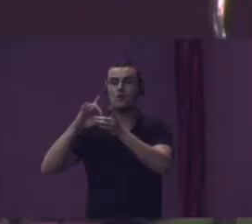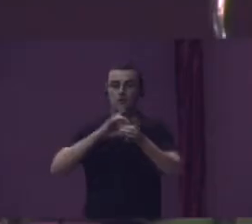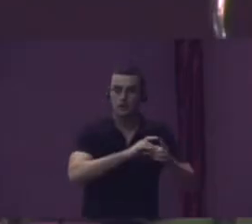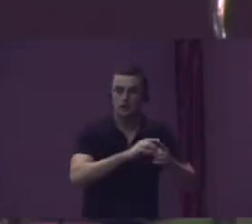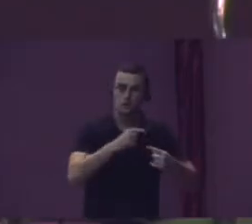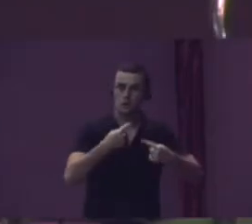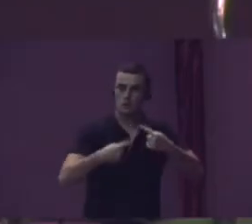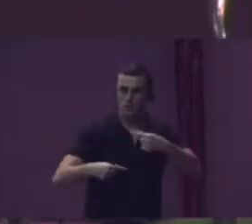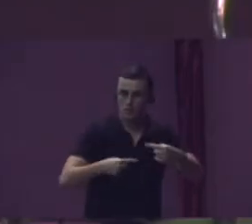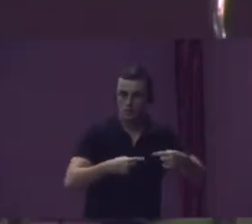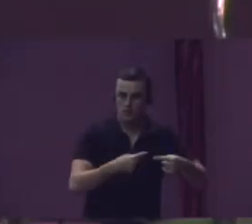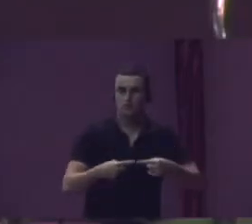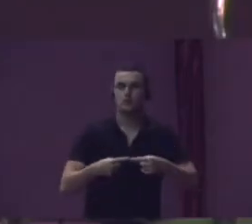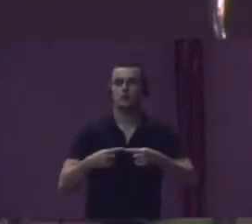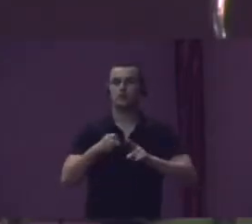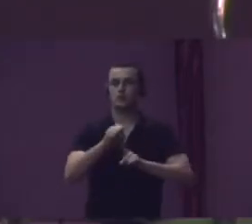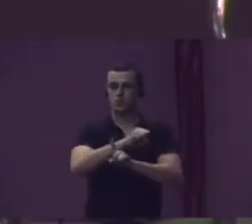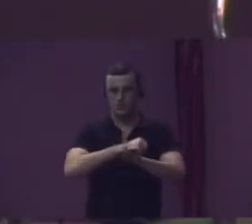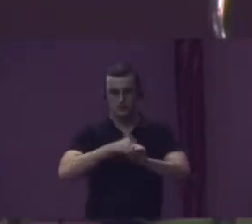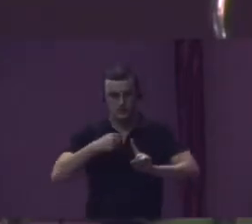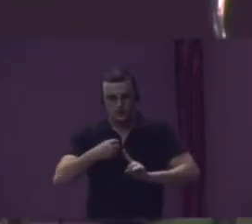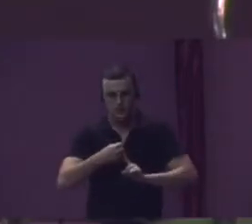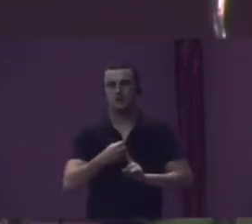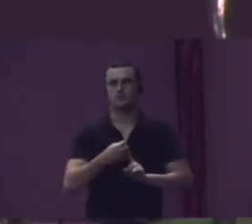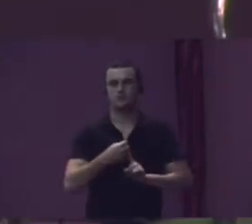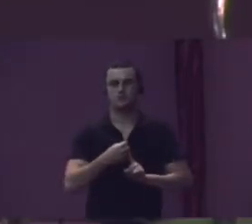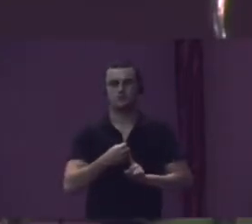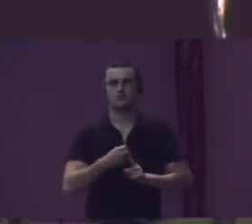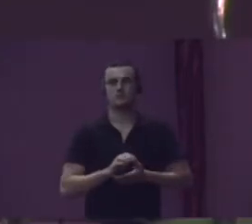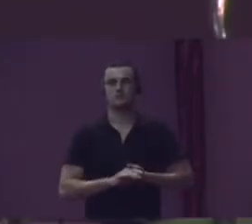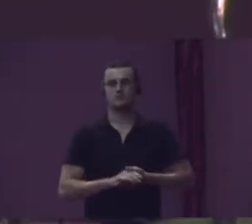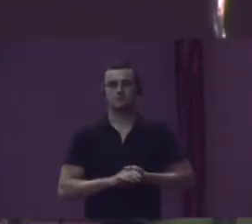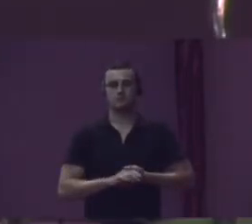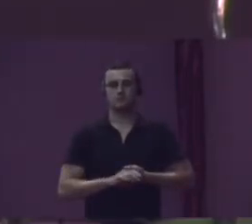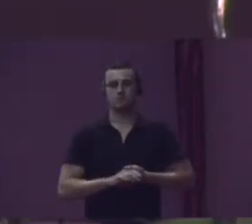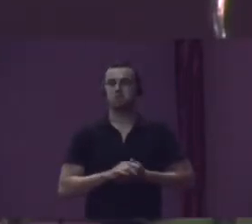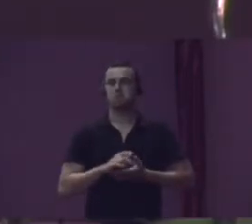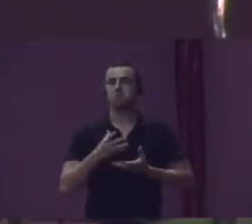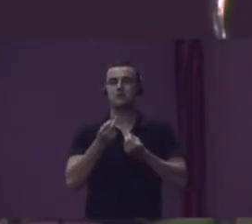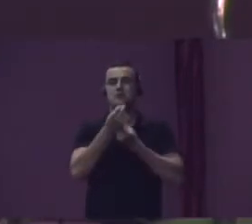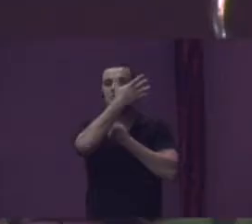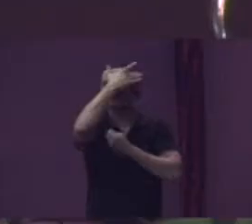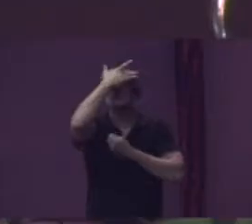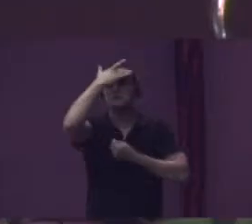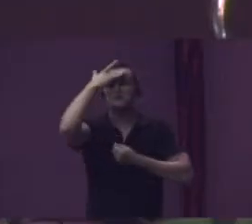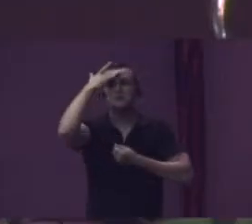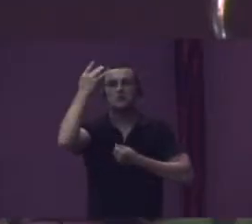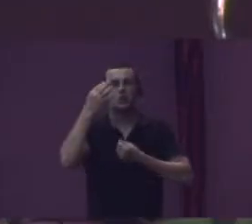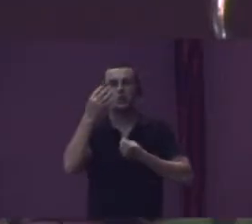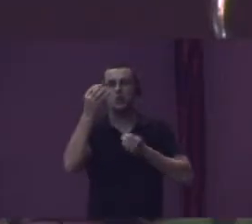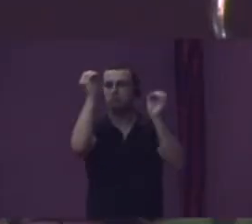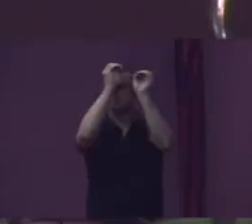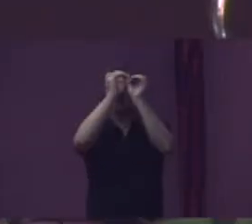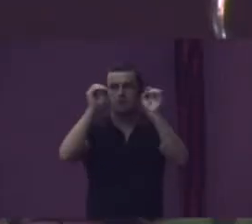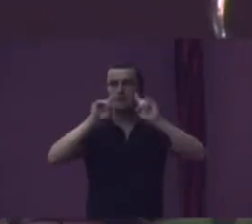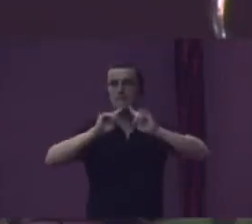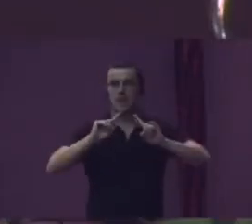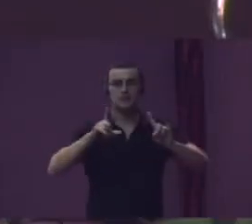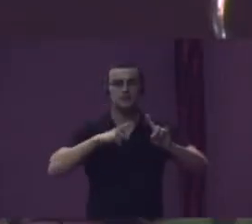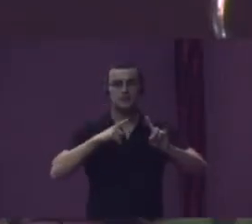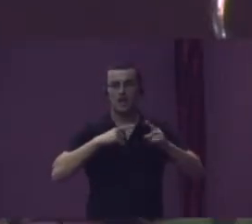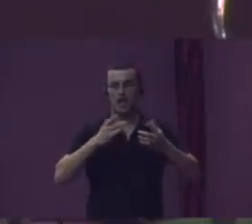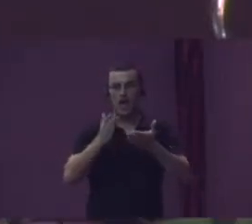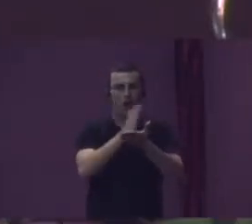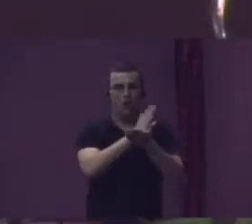United States, so a colony of the United States for the past 100 plus years. So when I say federal government, I'm